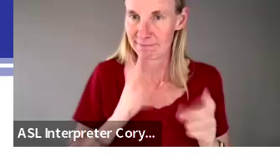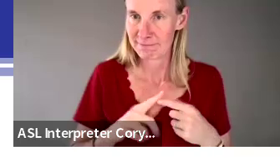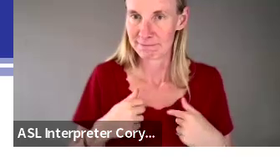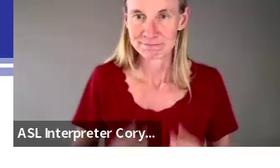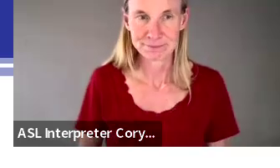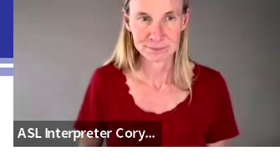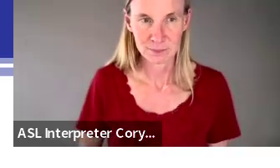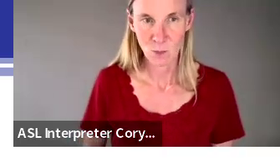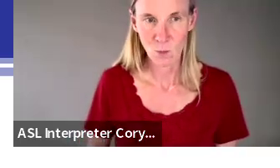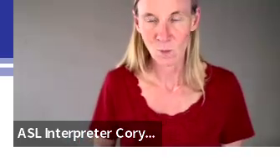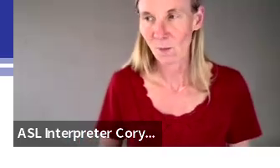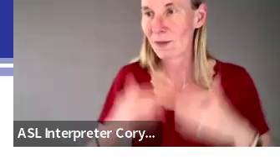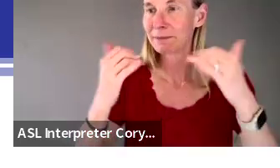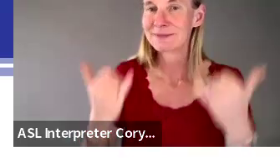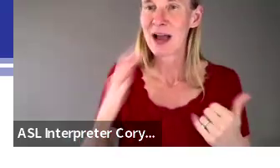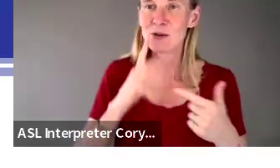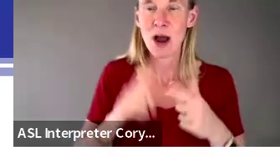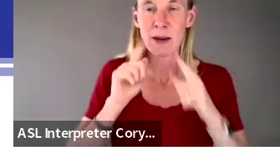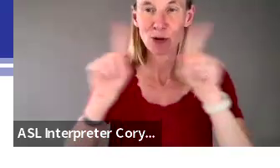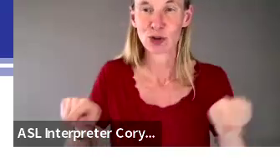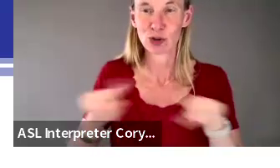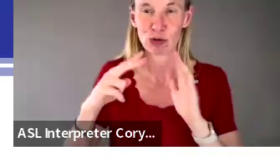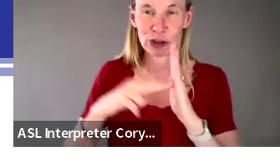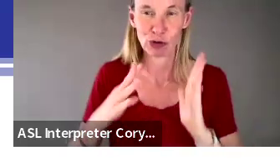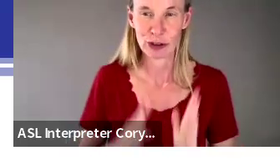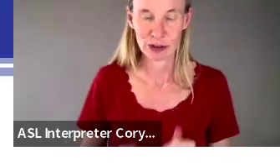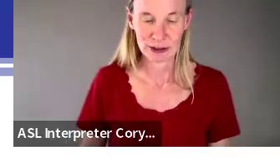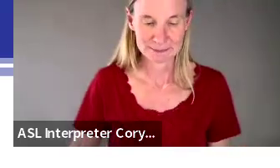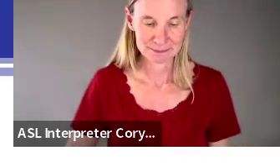All right, screen readers.